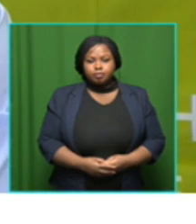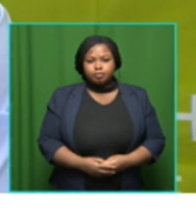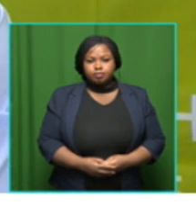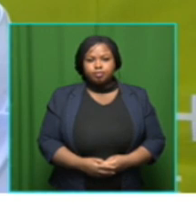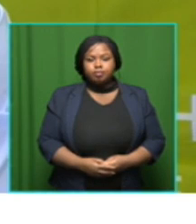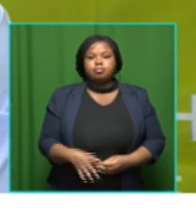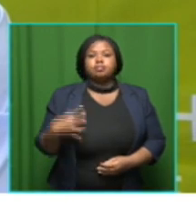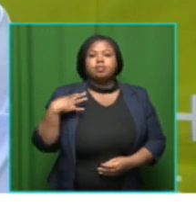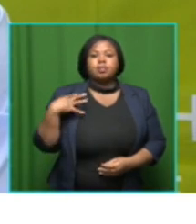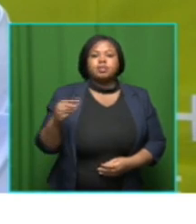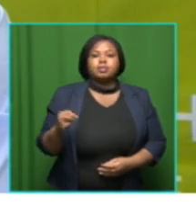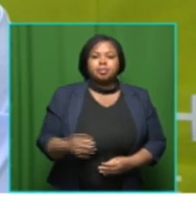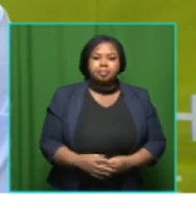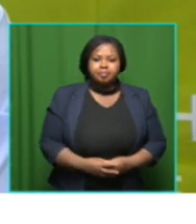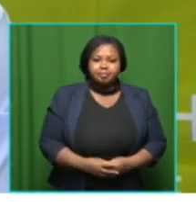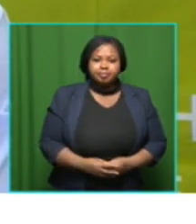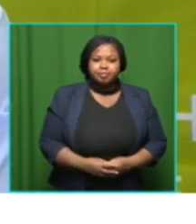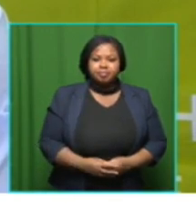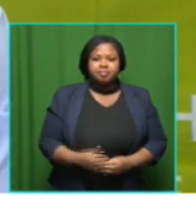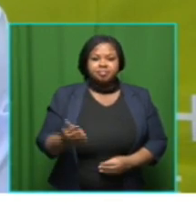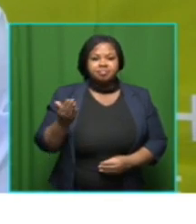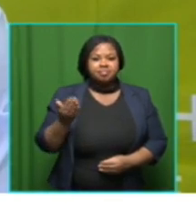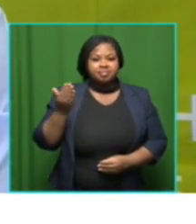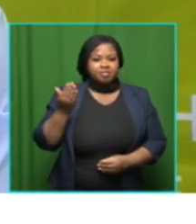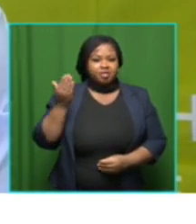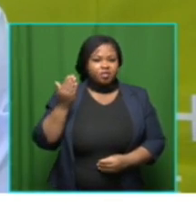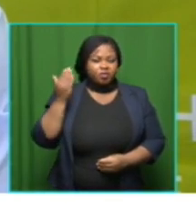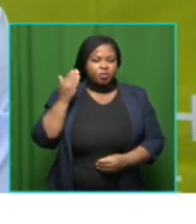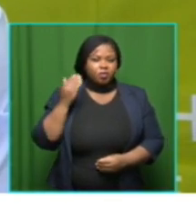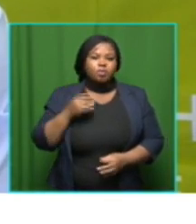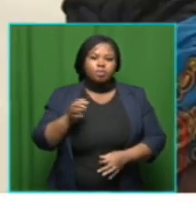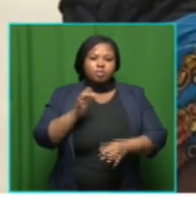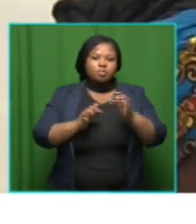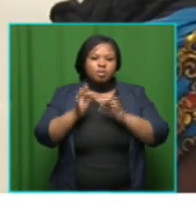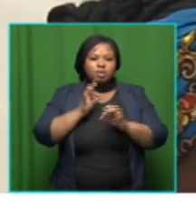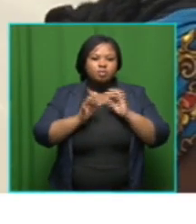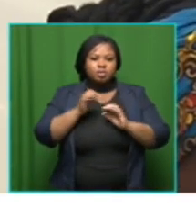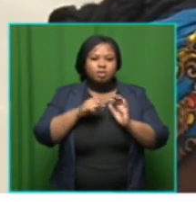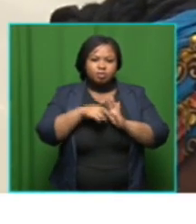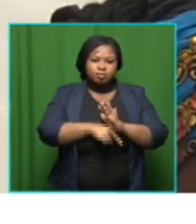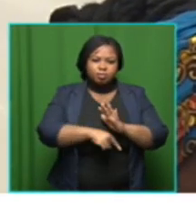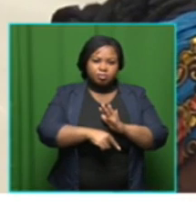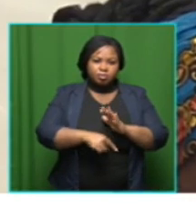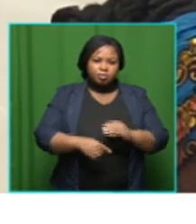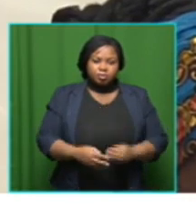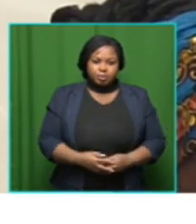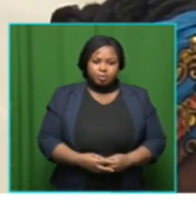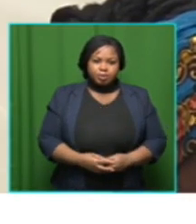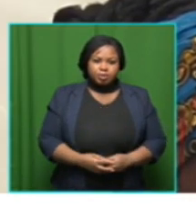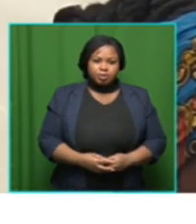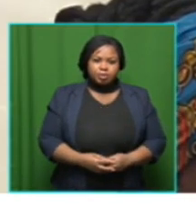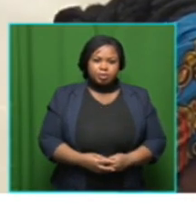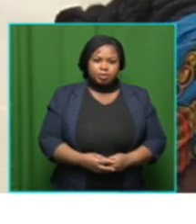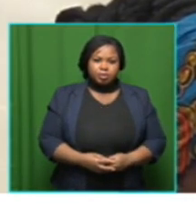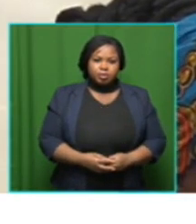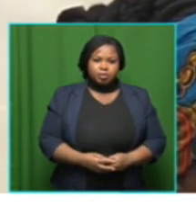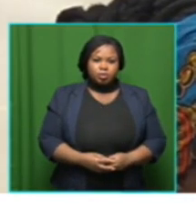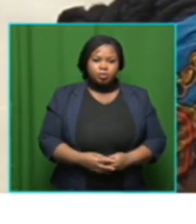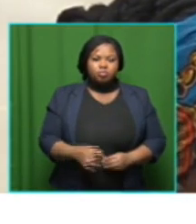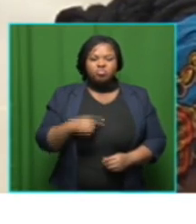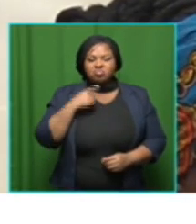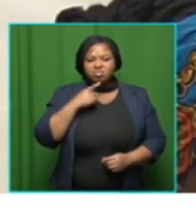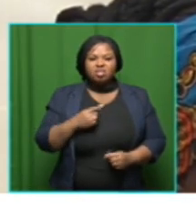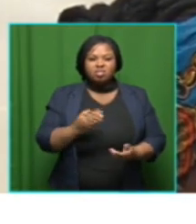Minister, if I could ask you to address a little in more detail about myth busting, some of the incorrect